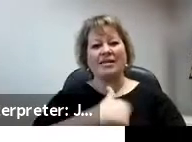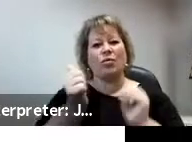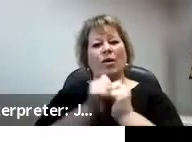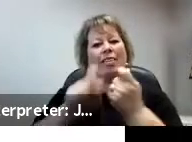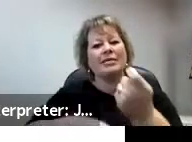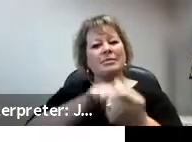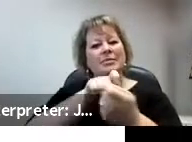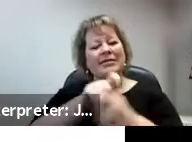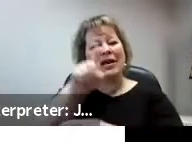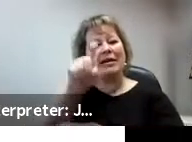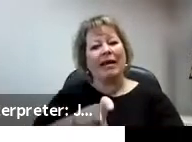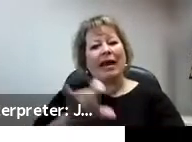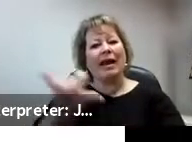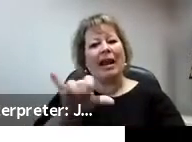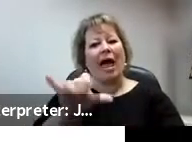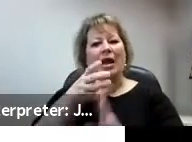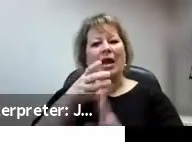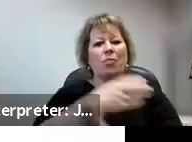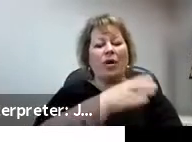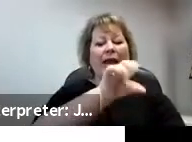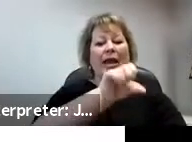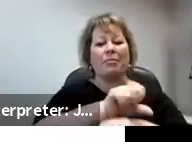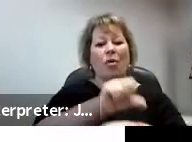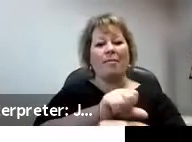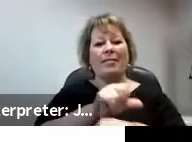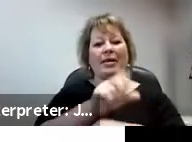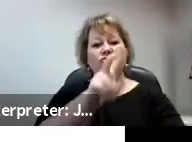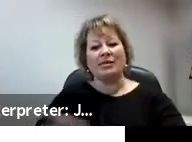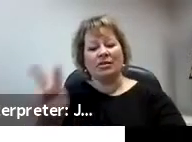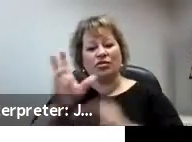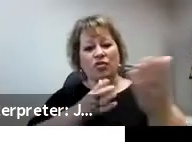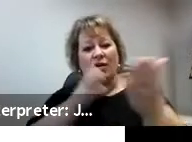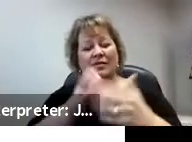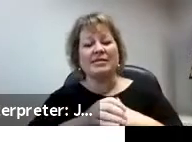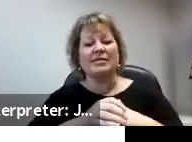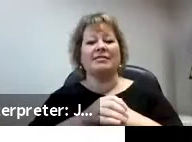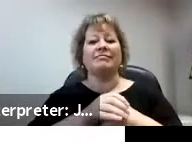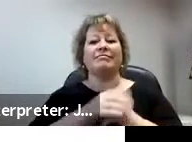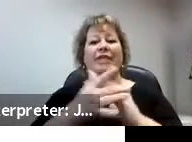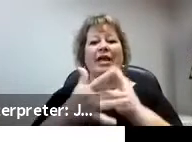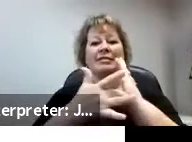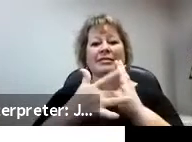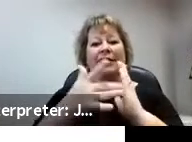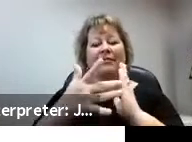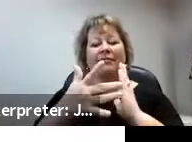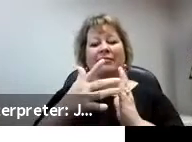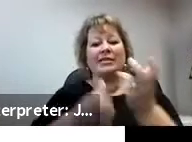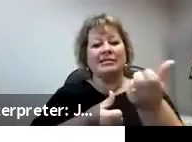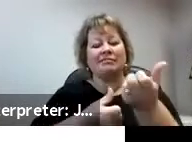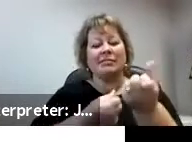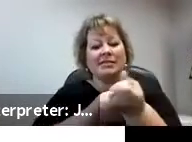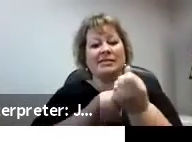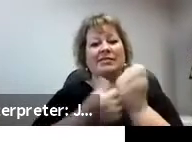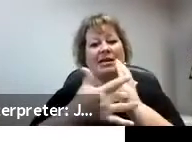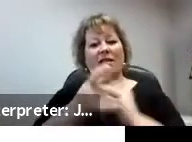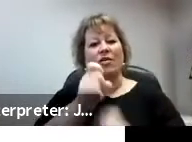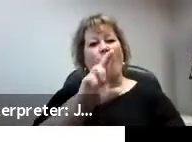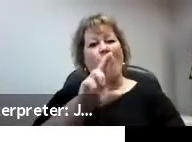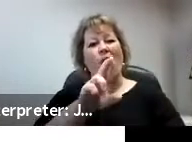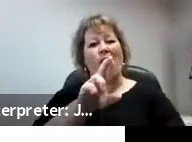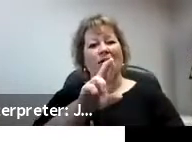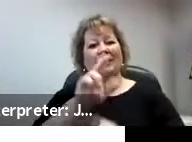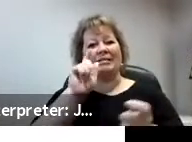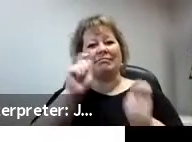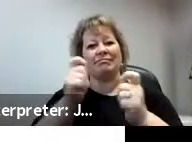specific need, such as pre-employment transition services, assistive technology, or adaptive driving, but don't realize that we